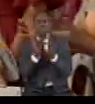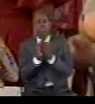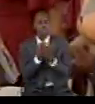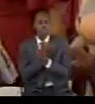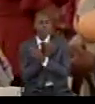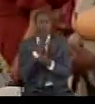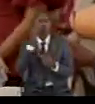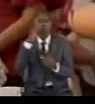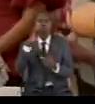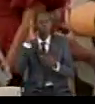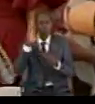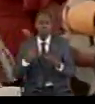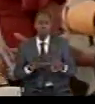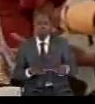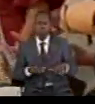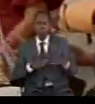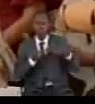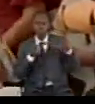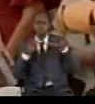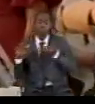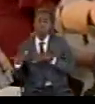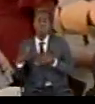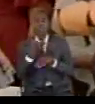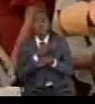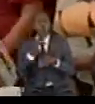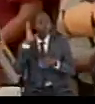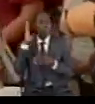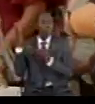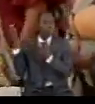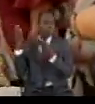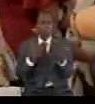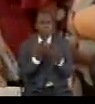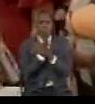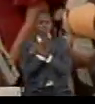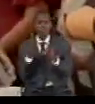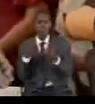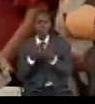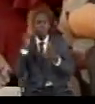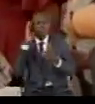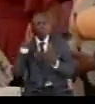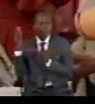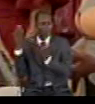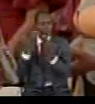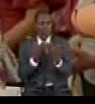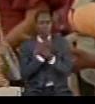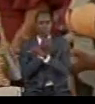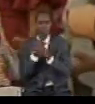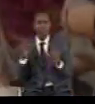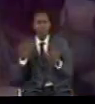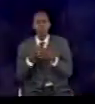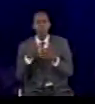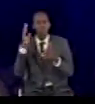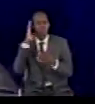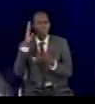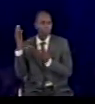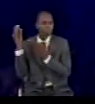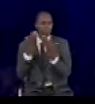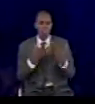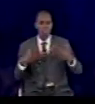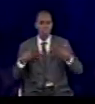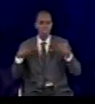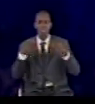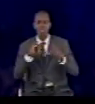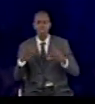brings cleansing as he flows he brings deliverance as he flows he brings salvation as he broke as it flows it brings healing and